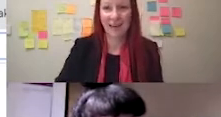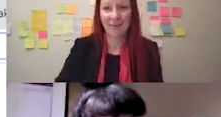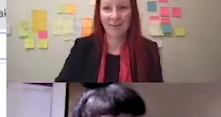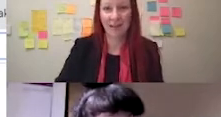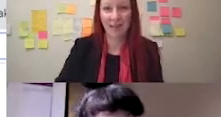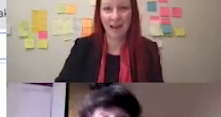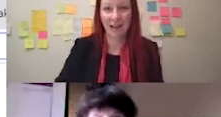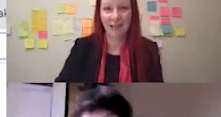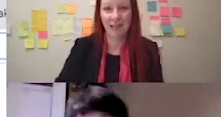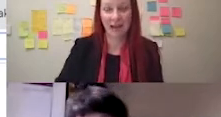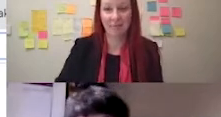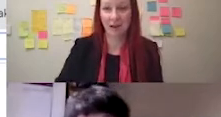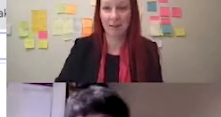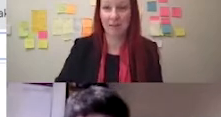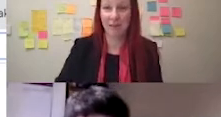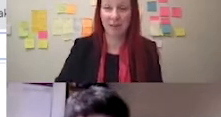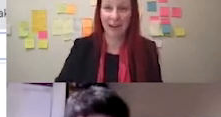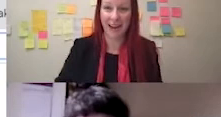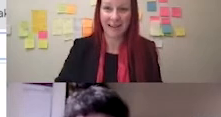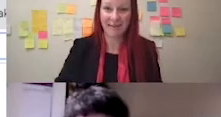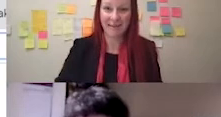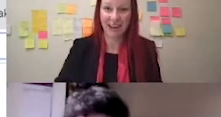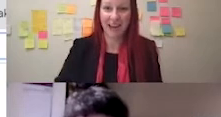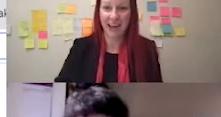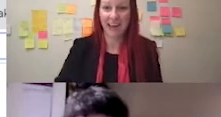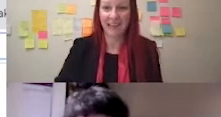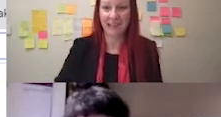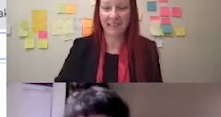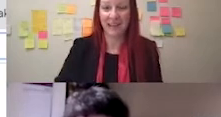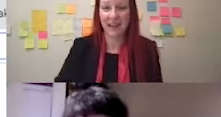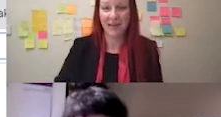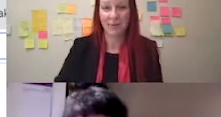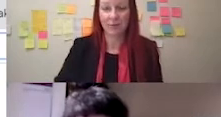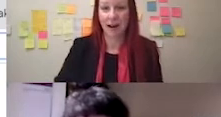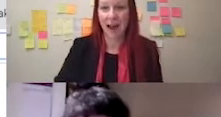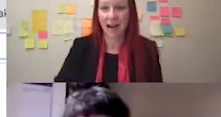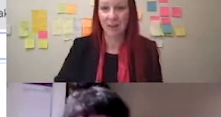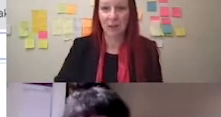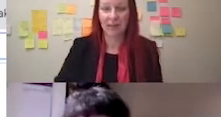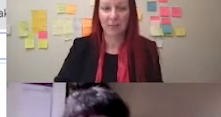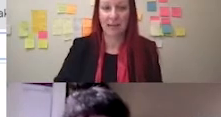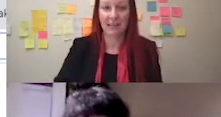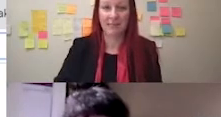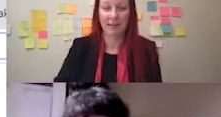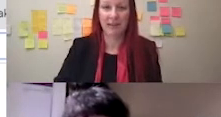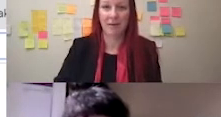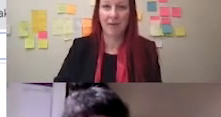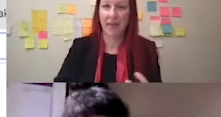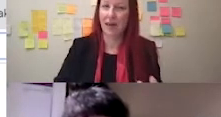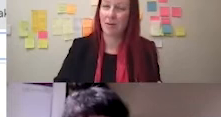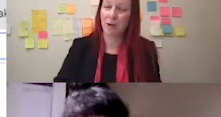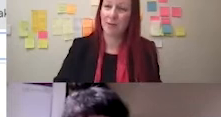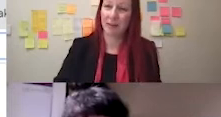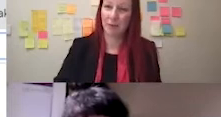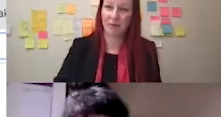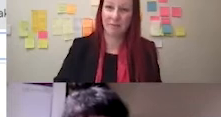because I love that time to be creative and to write and to express myself.